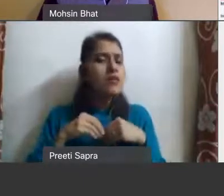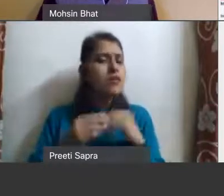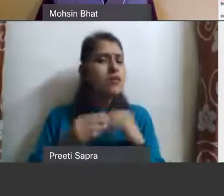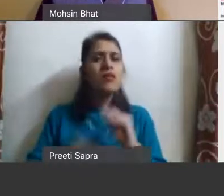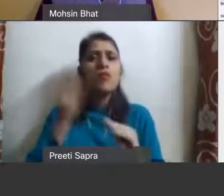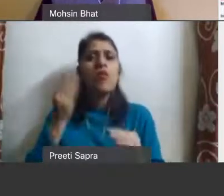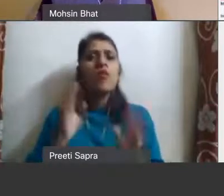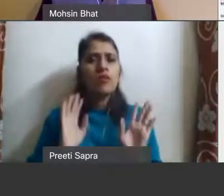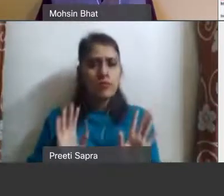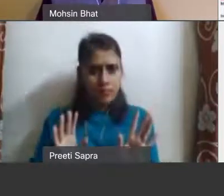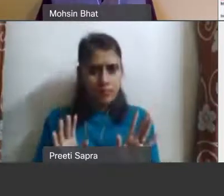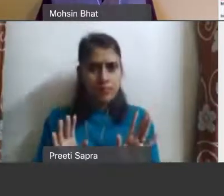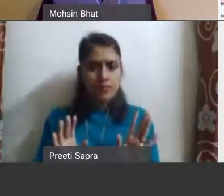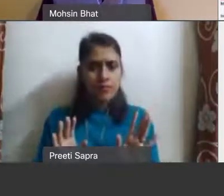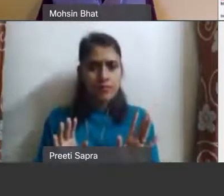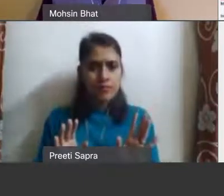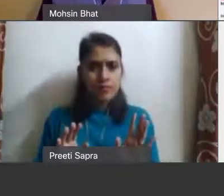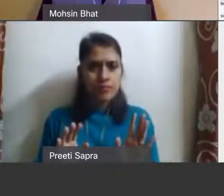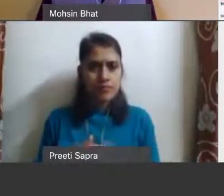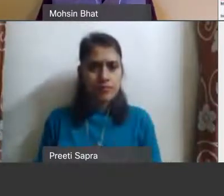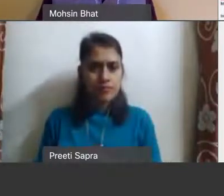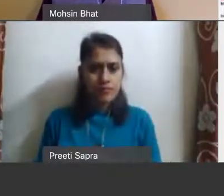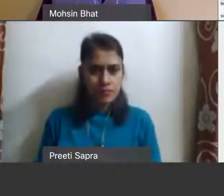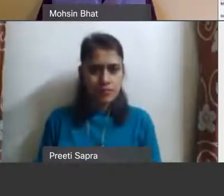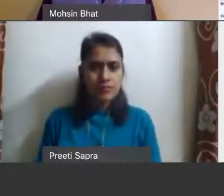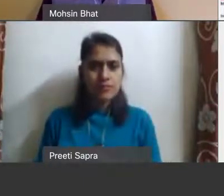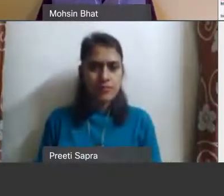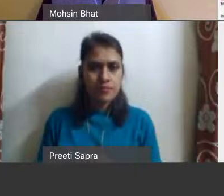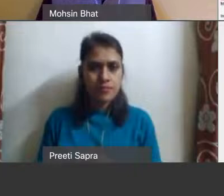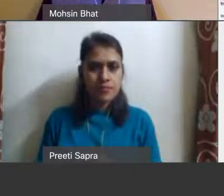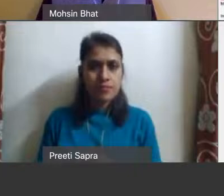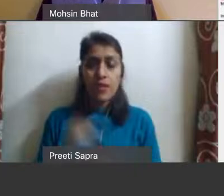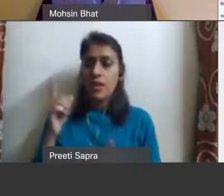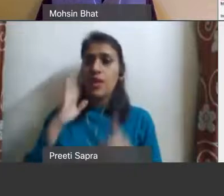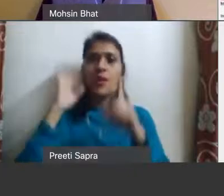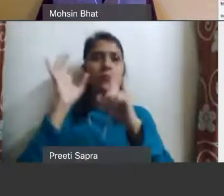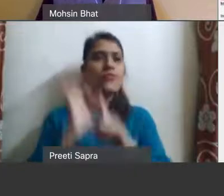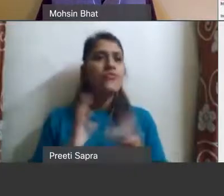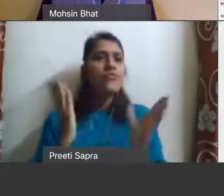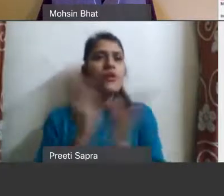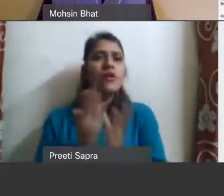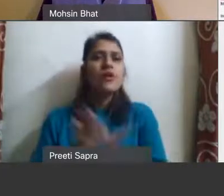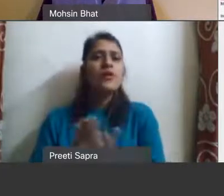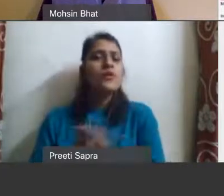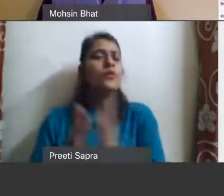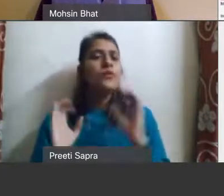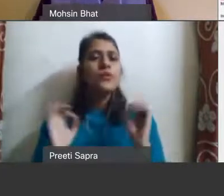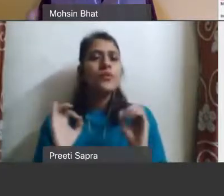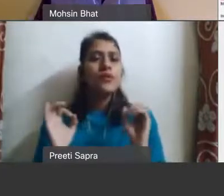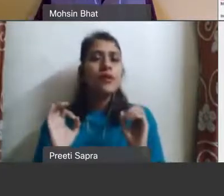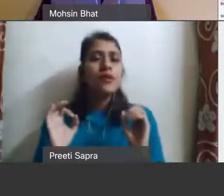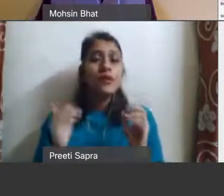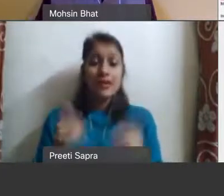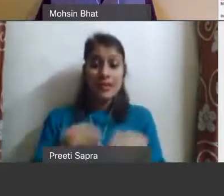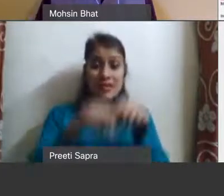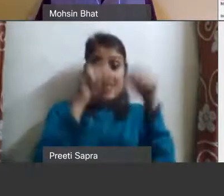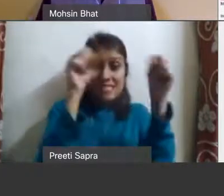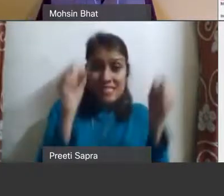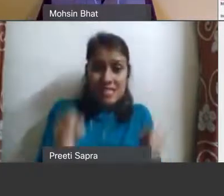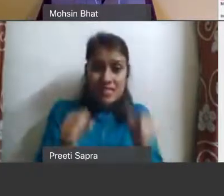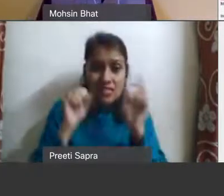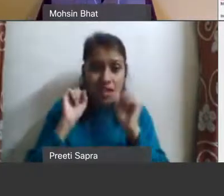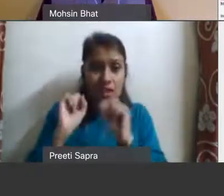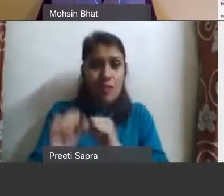either because they may not have the requisite documents, or there is a system in place, there's a systemic bias